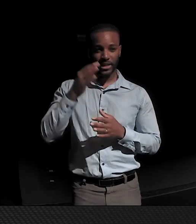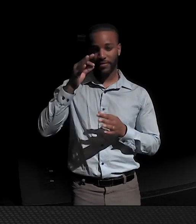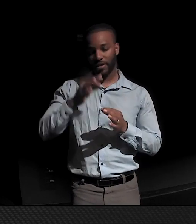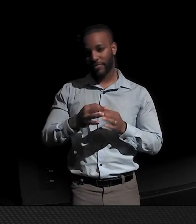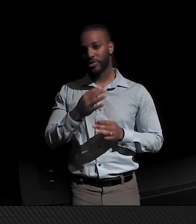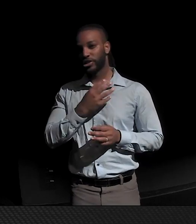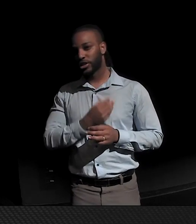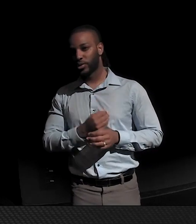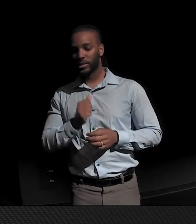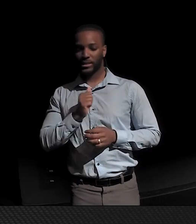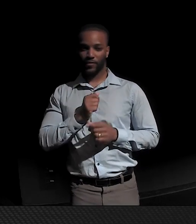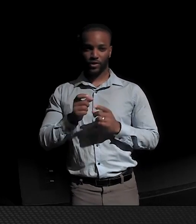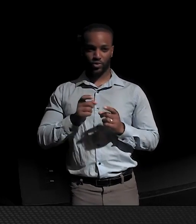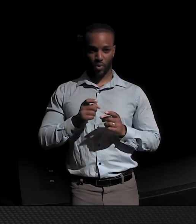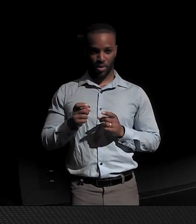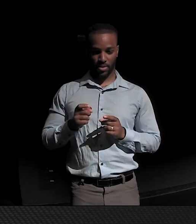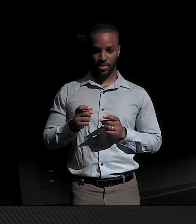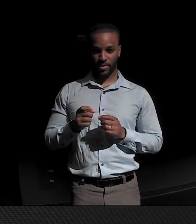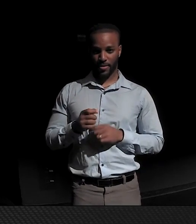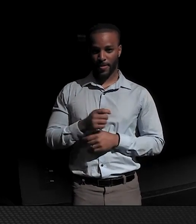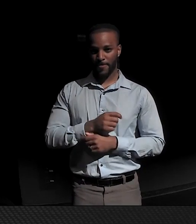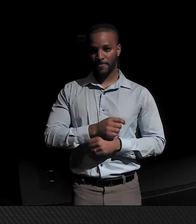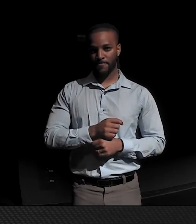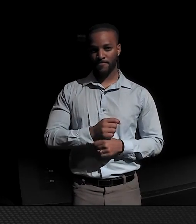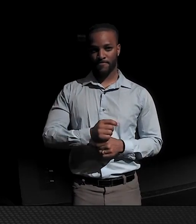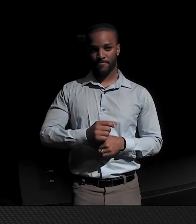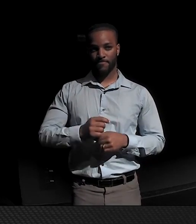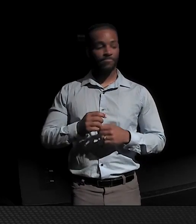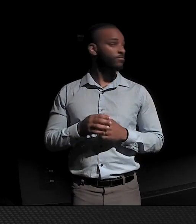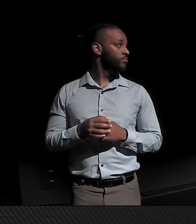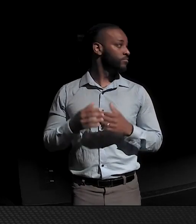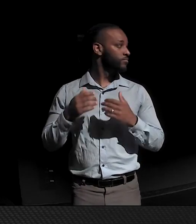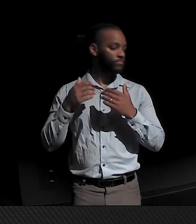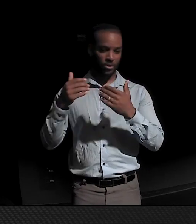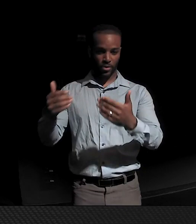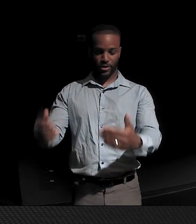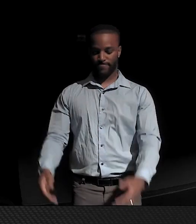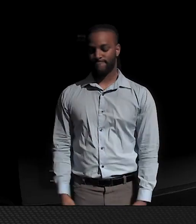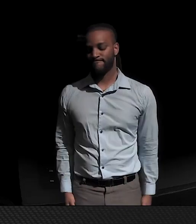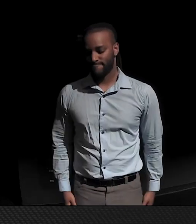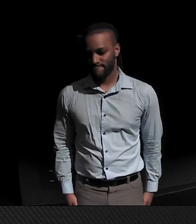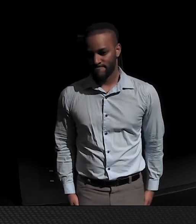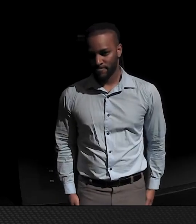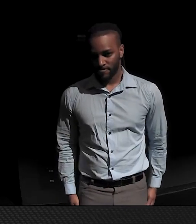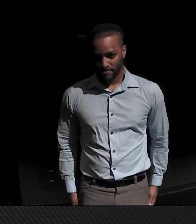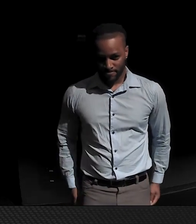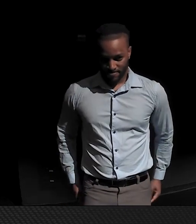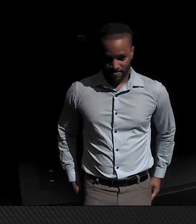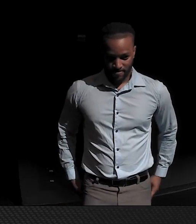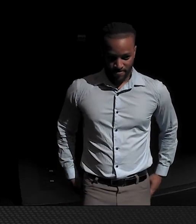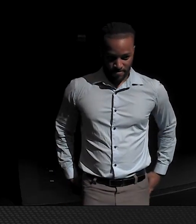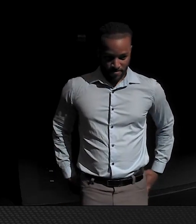gentleness, and self-control. So we go and we drink the blood of Christ.